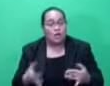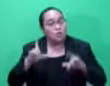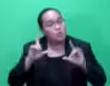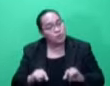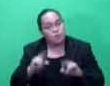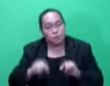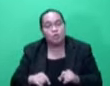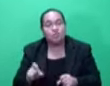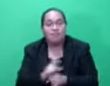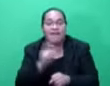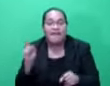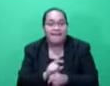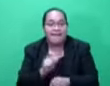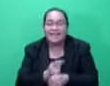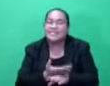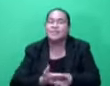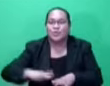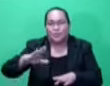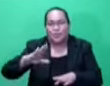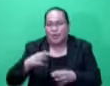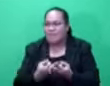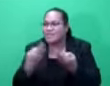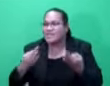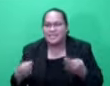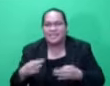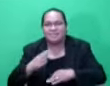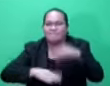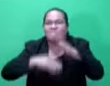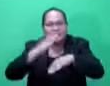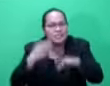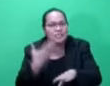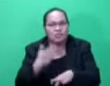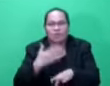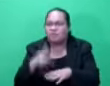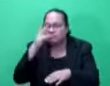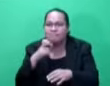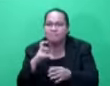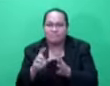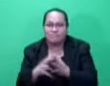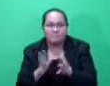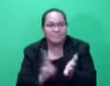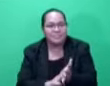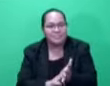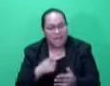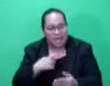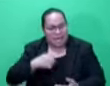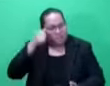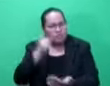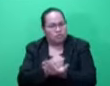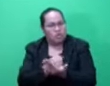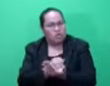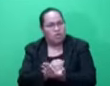it and create a new facilities at CWM, Honorable Speaker. Honorable Speaker, in short, that this will